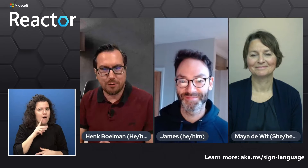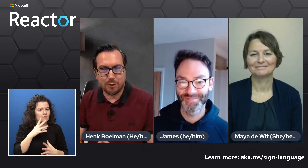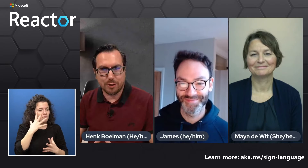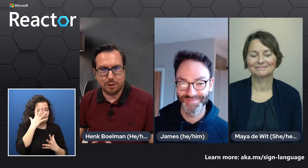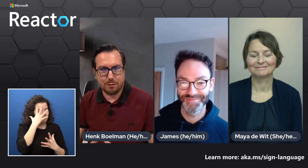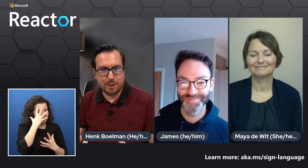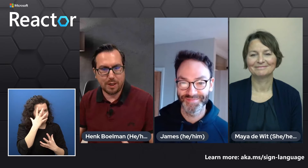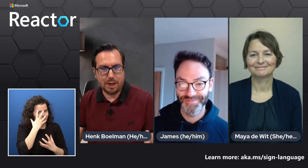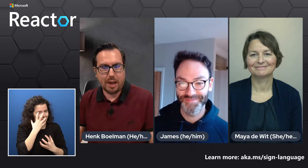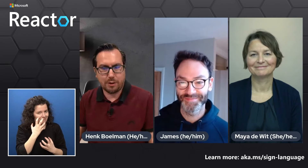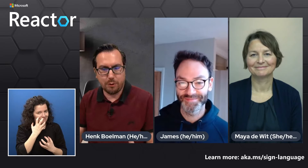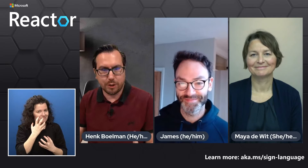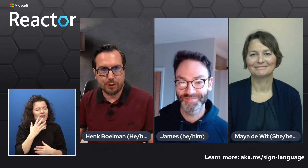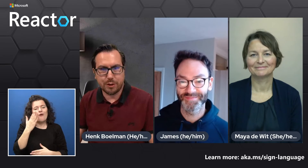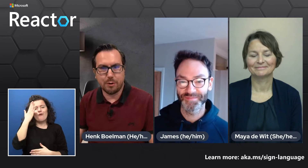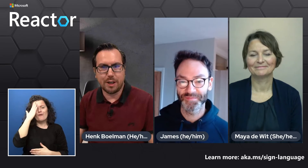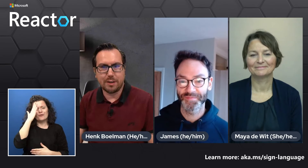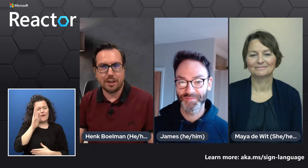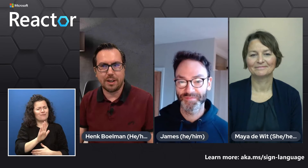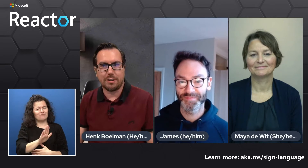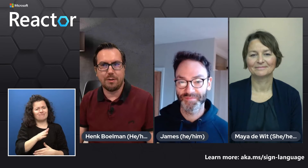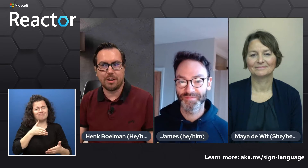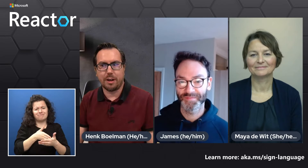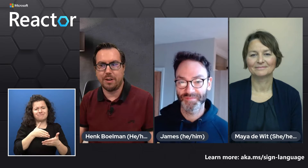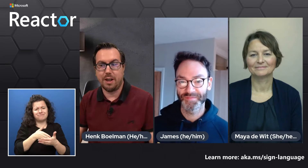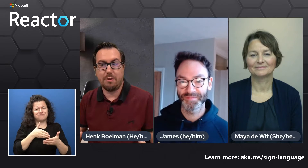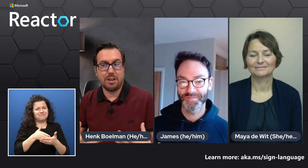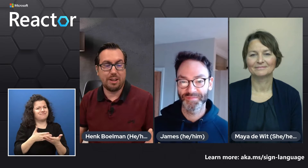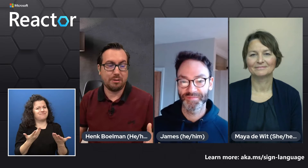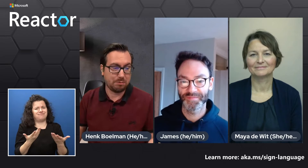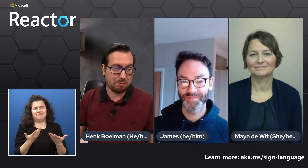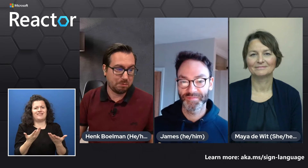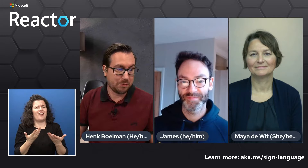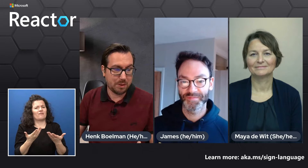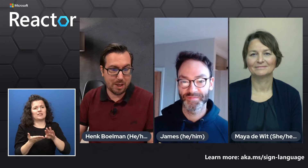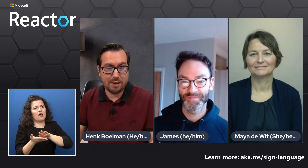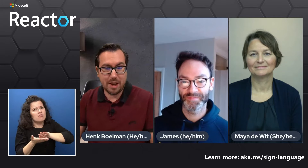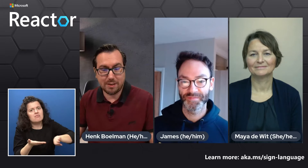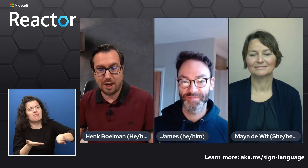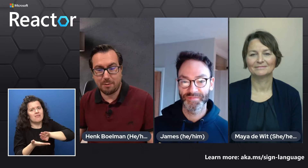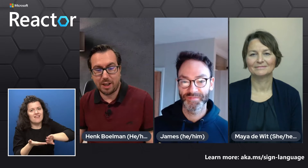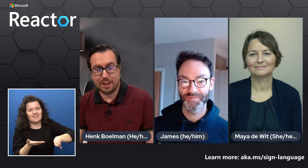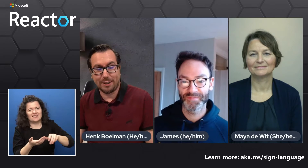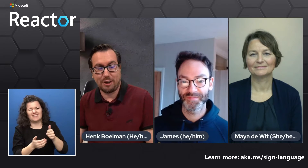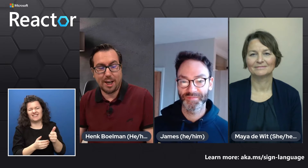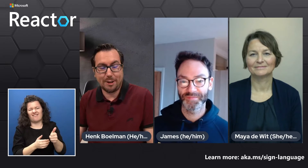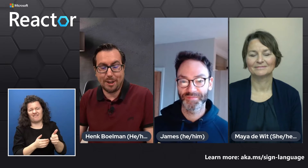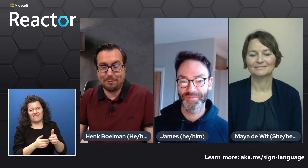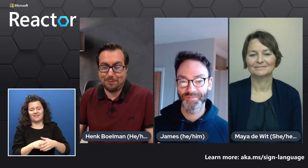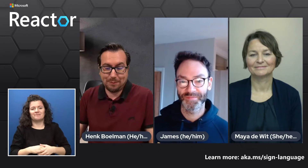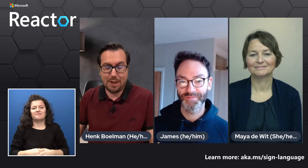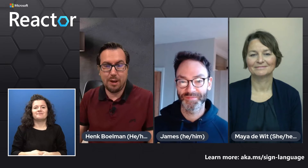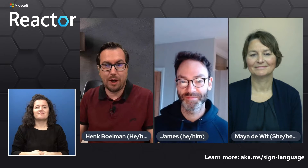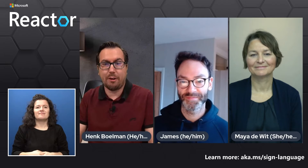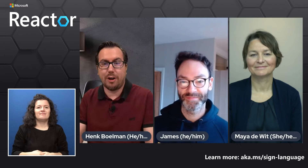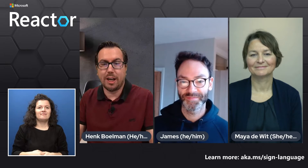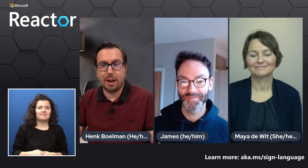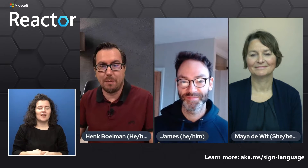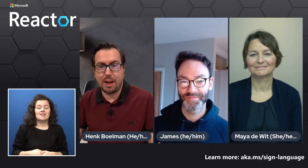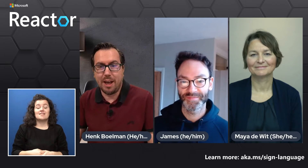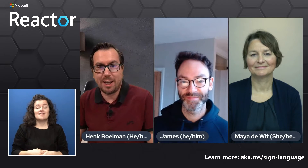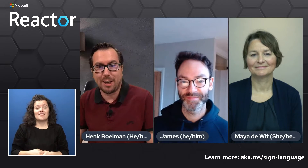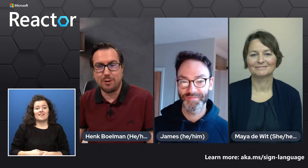experience, of course, of being excluded for so many things. And she was like pissed. And I was like, at that time, like, okay, yeah, whatever,